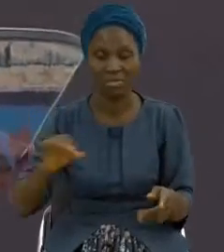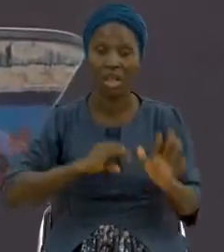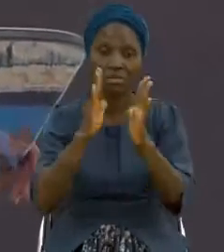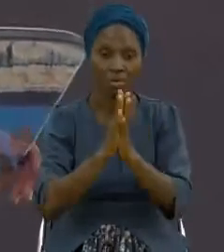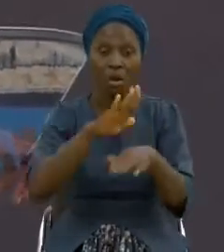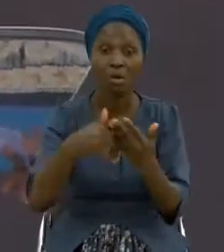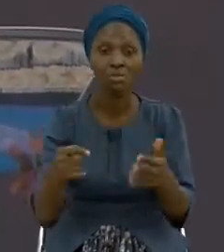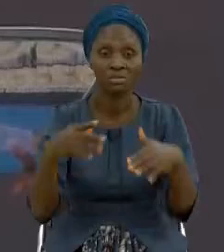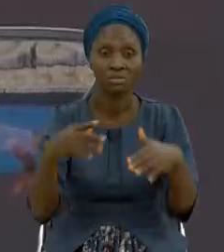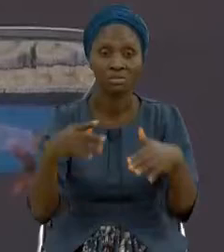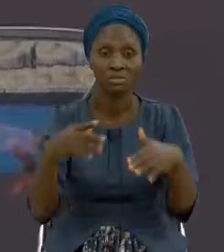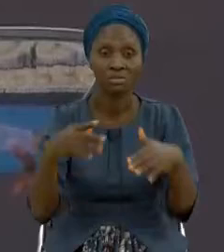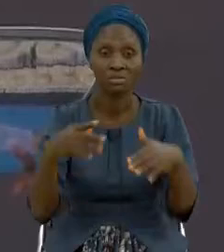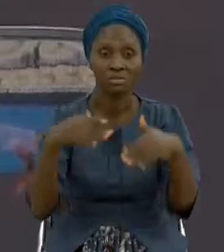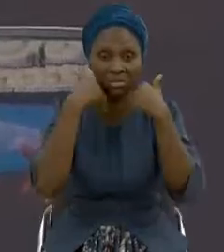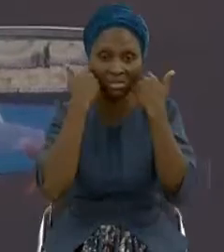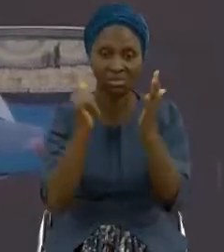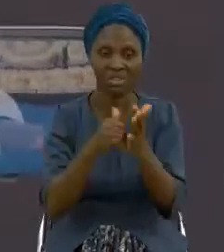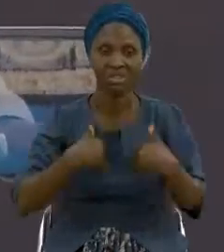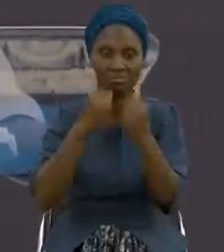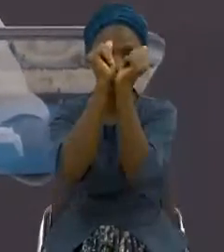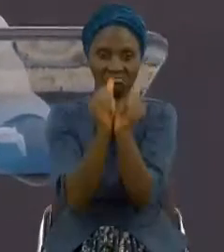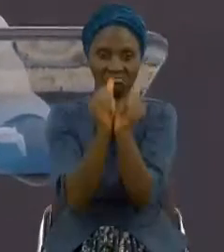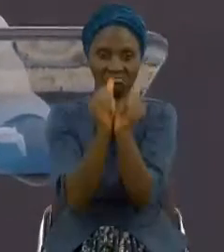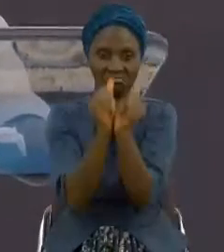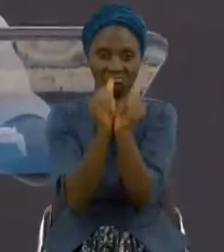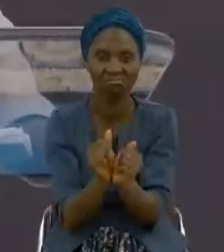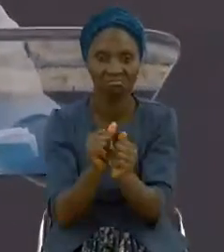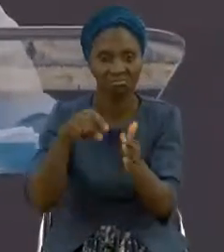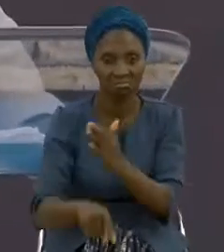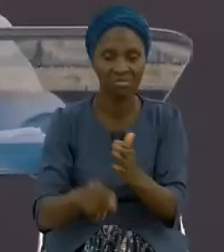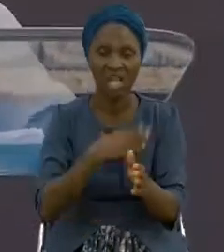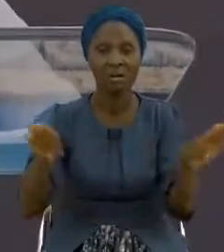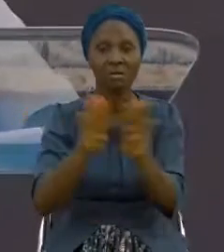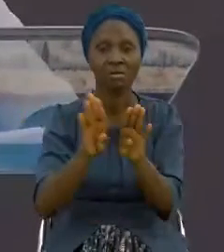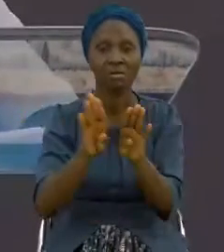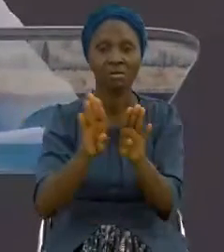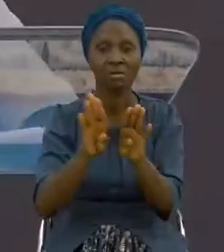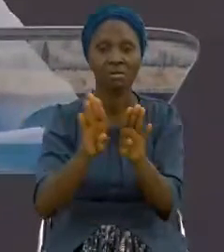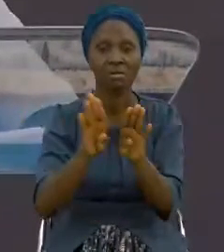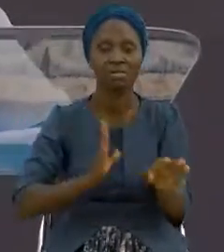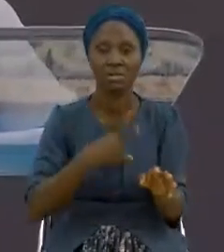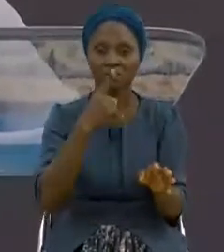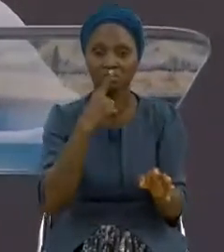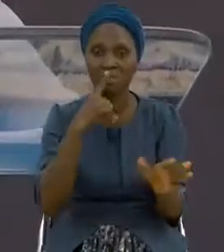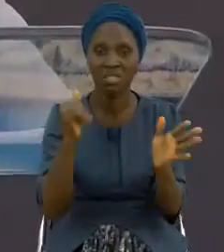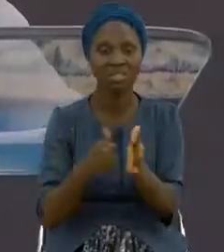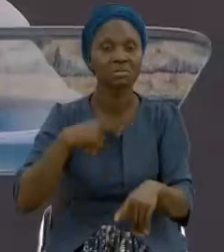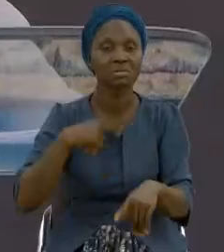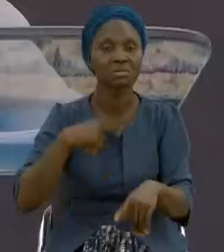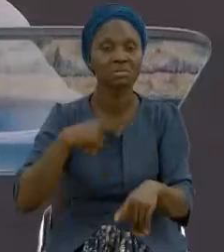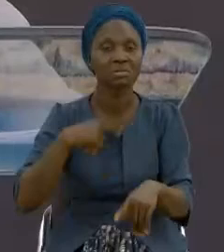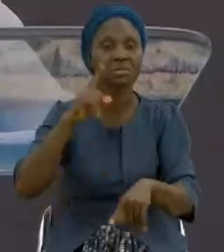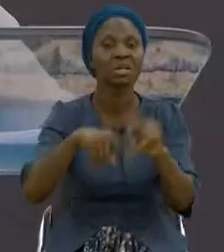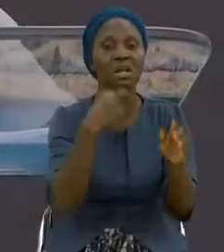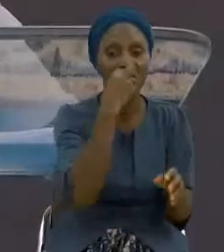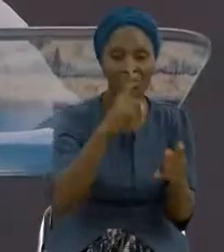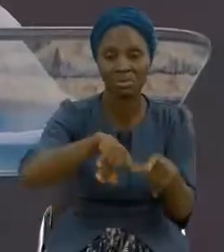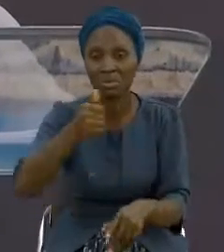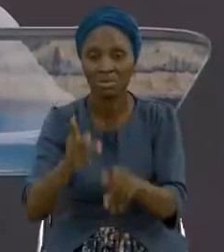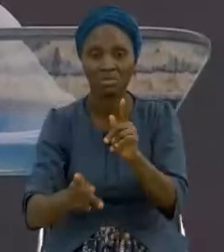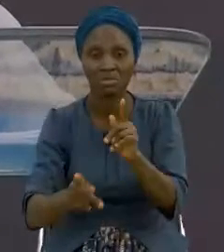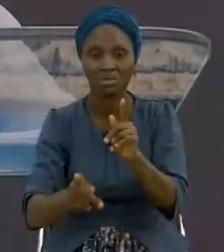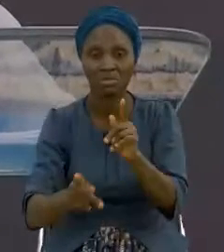down and closed our mouths, that we could not talk to other people about